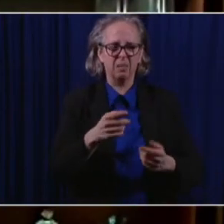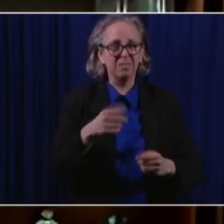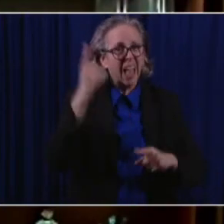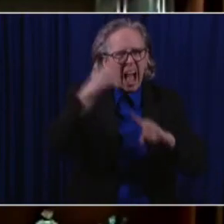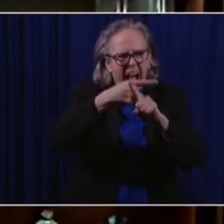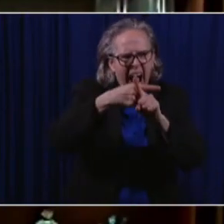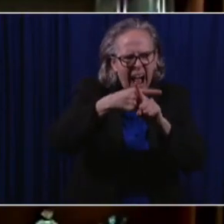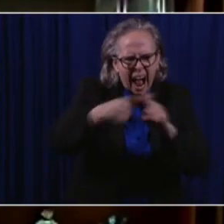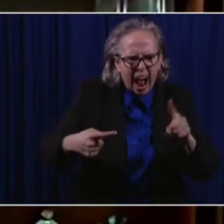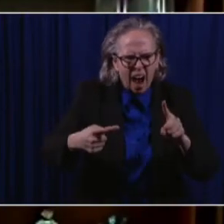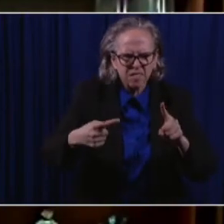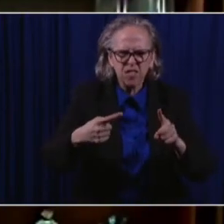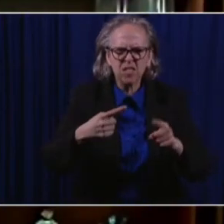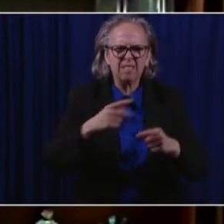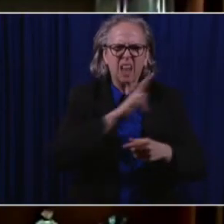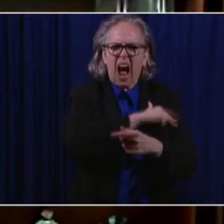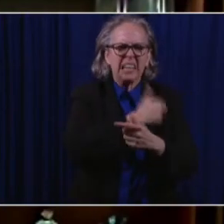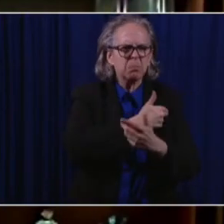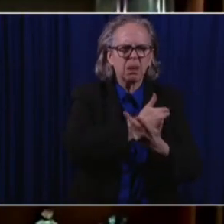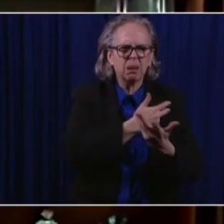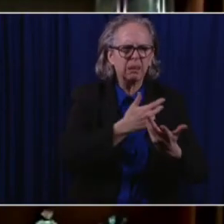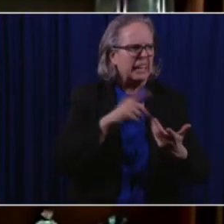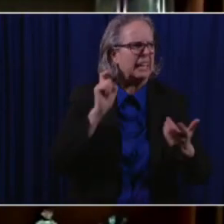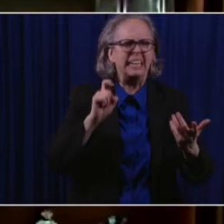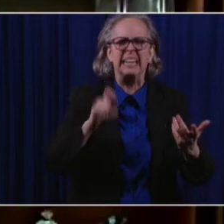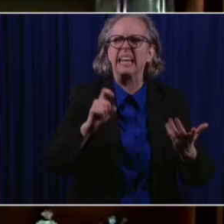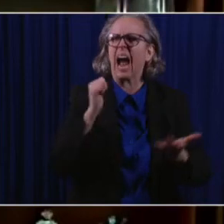shortage. And I would tell you that the